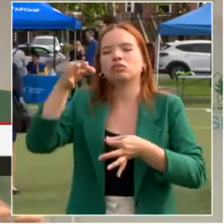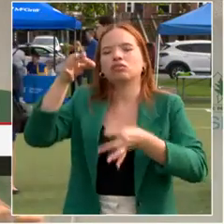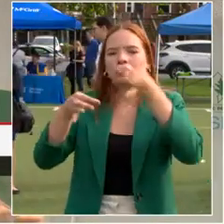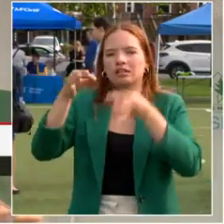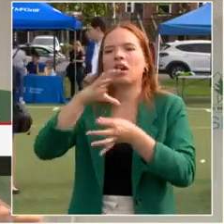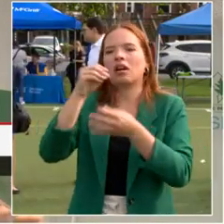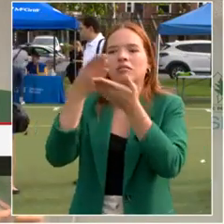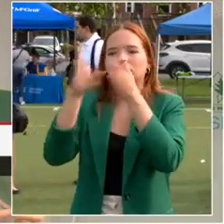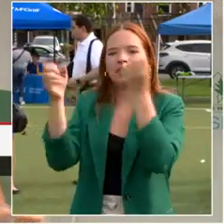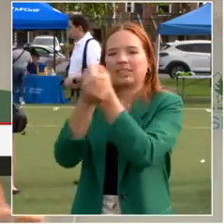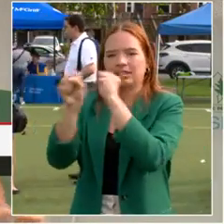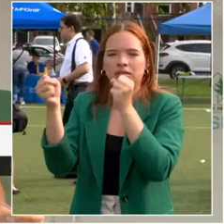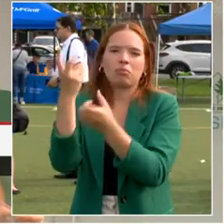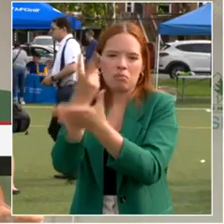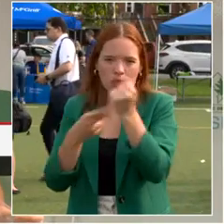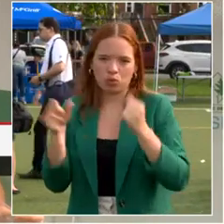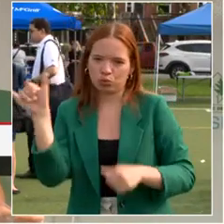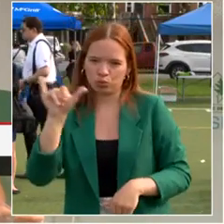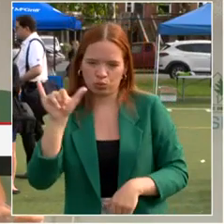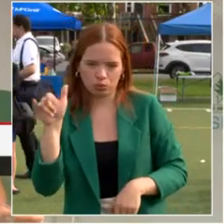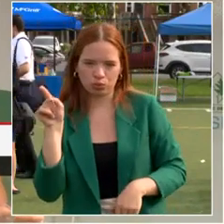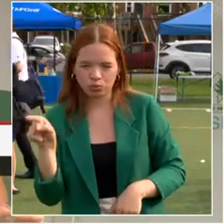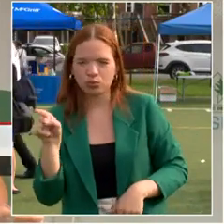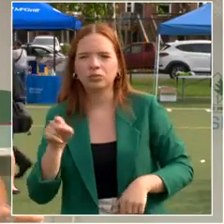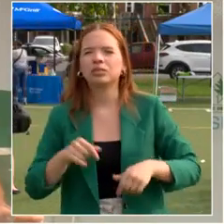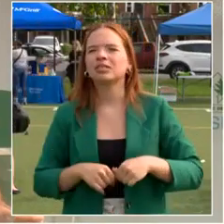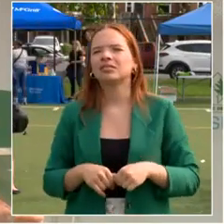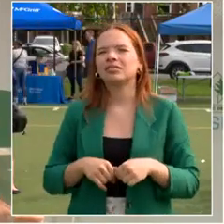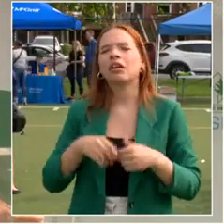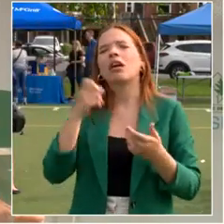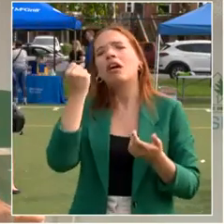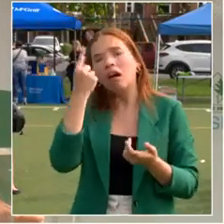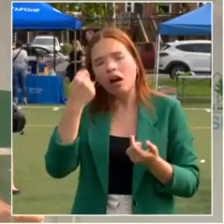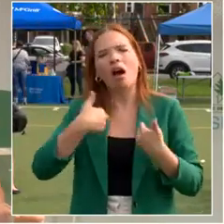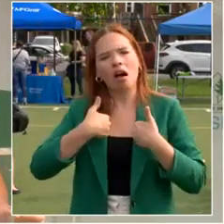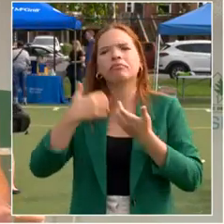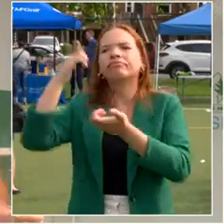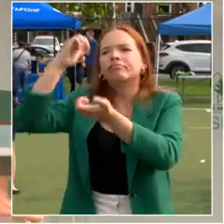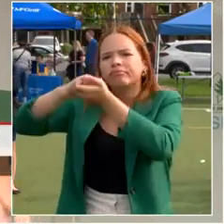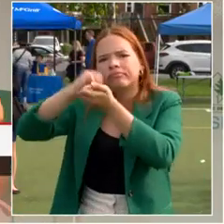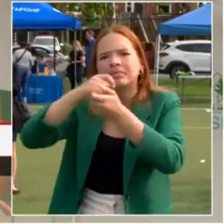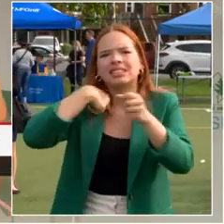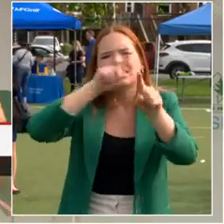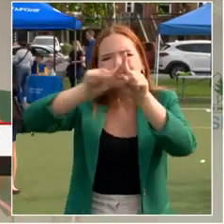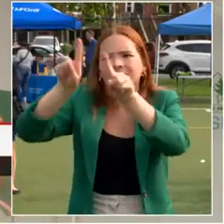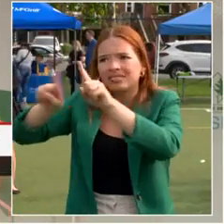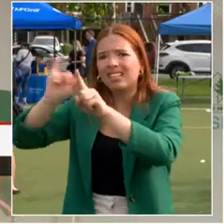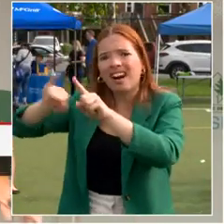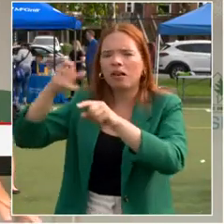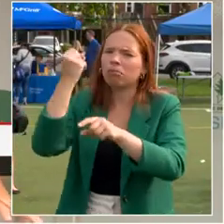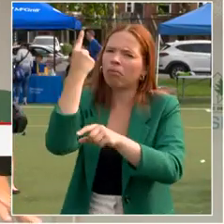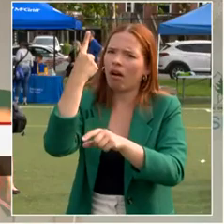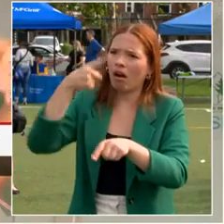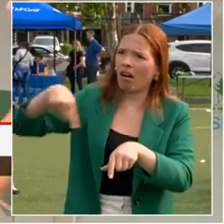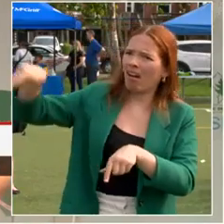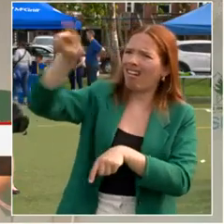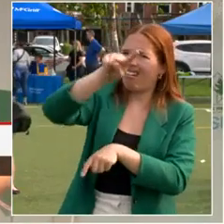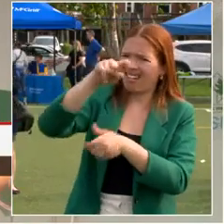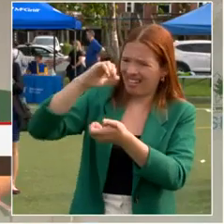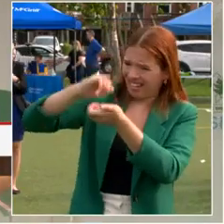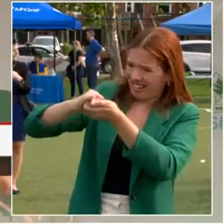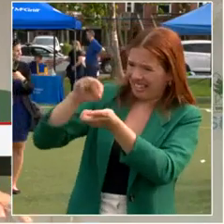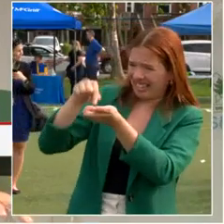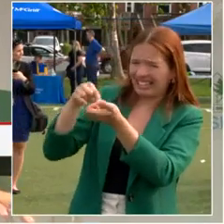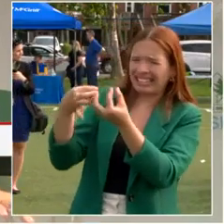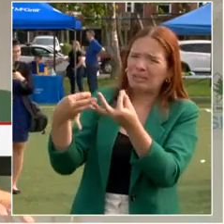law enforcement partners is so fundamental to the work that we're doing every single day. And it's events